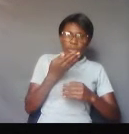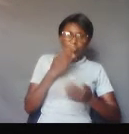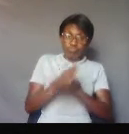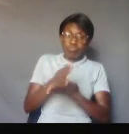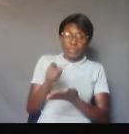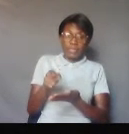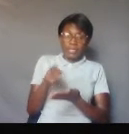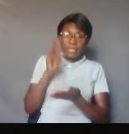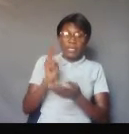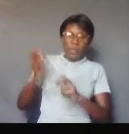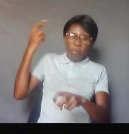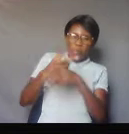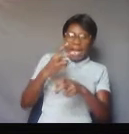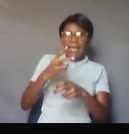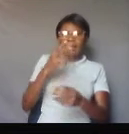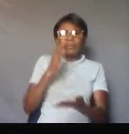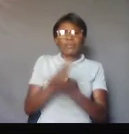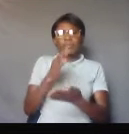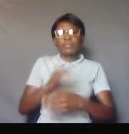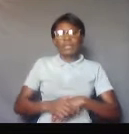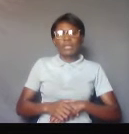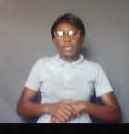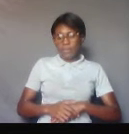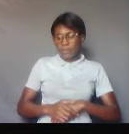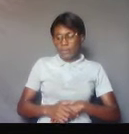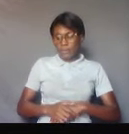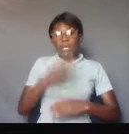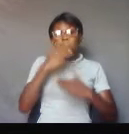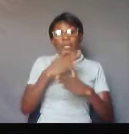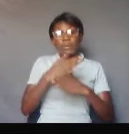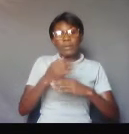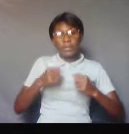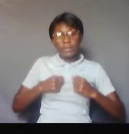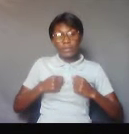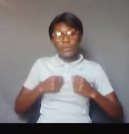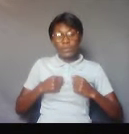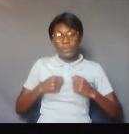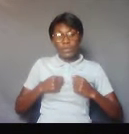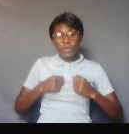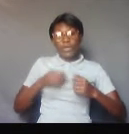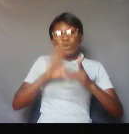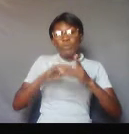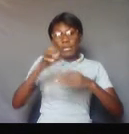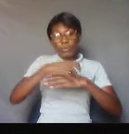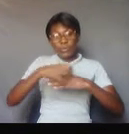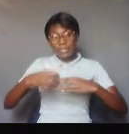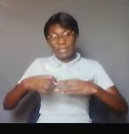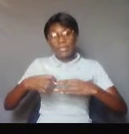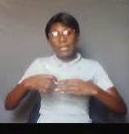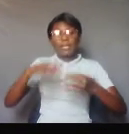around gender-based violence, is that it's much easier for people to talk about the family of